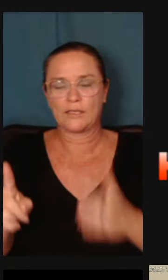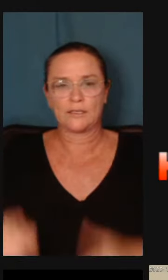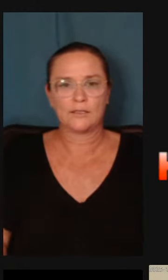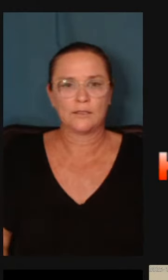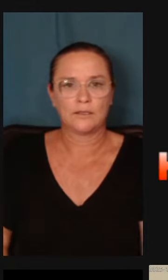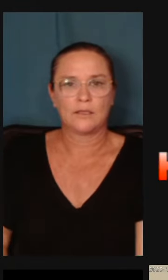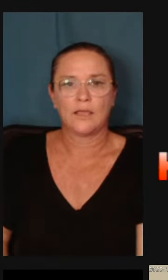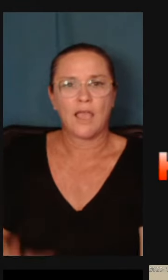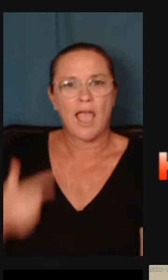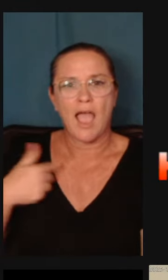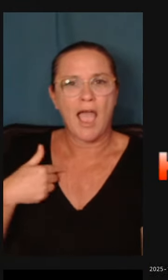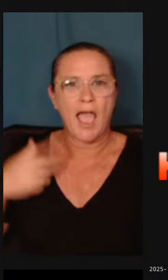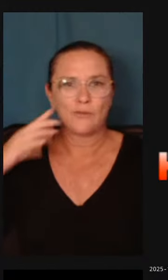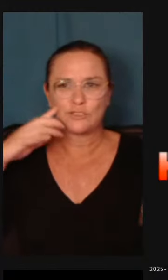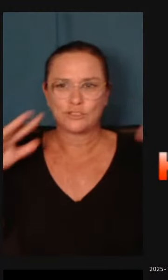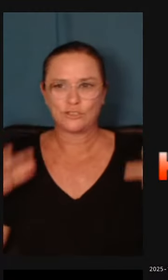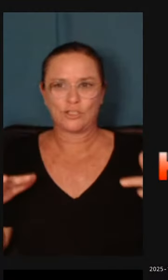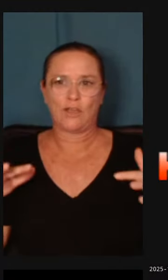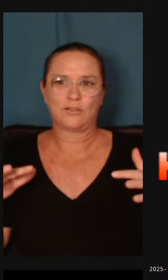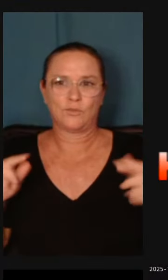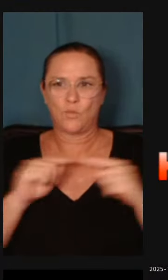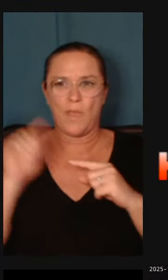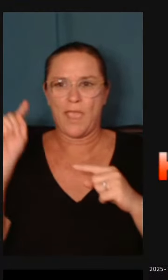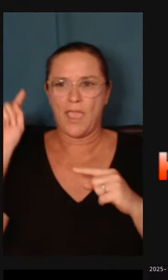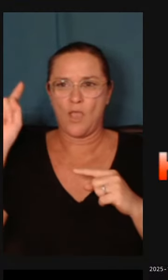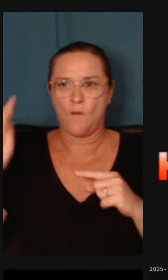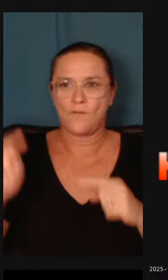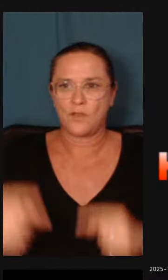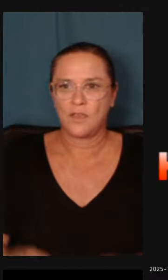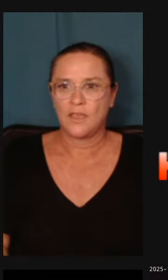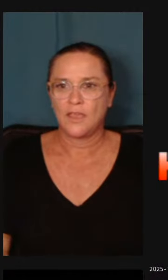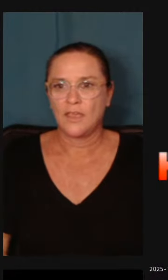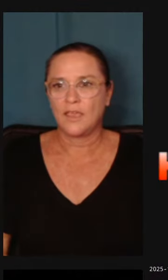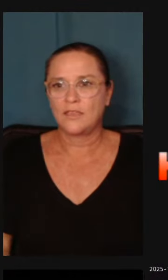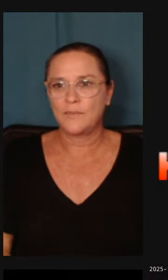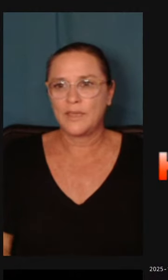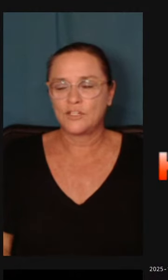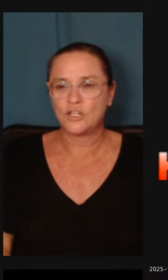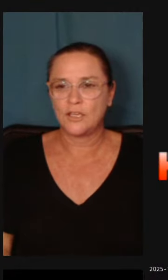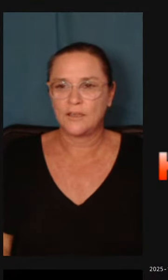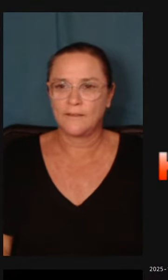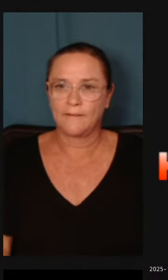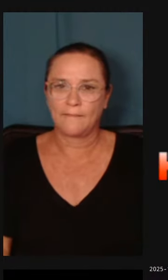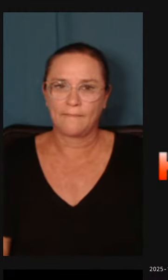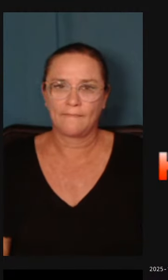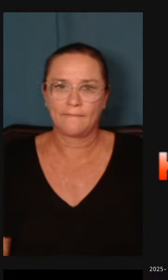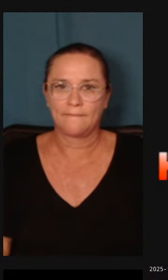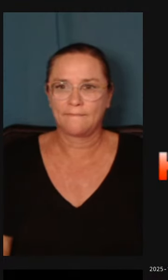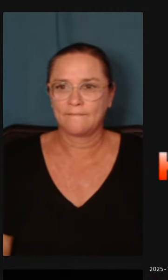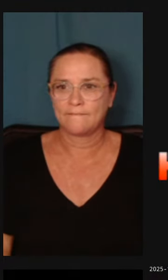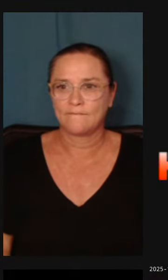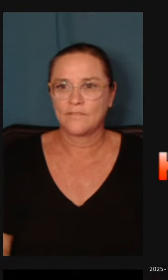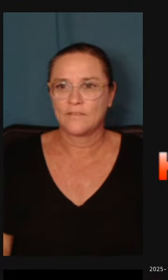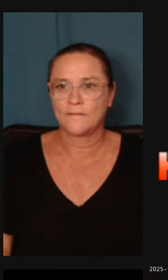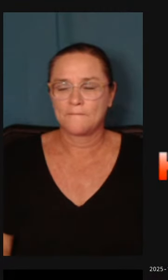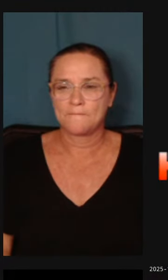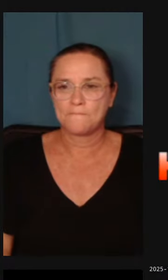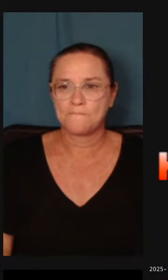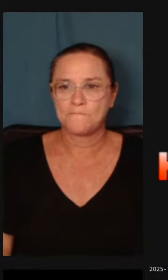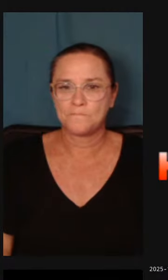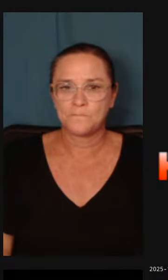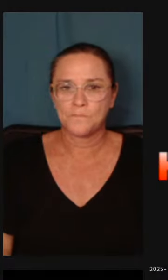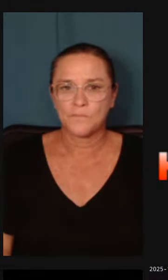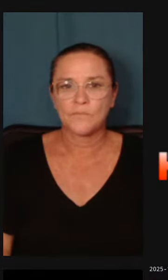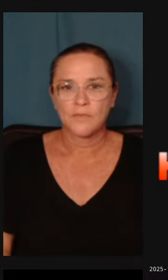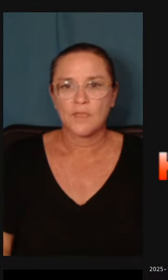how far that was over. Caught my attention. Yeah, at least 36. I don't know about Yeah. 37. At least 36, right? That's what I was thinking.